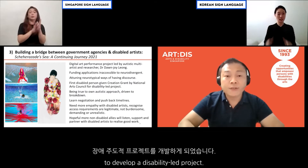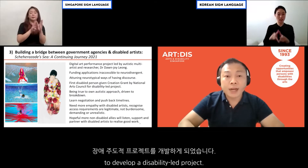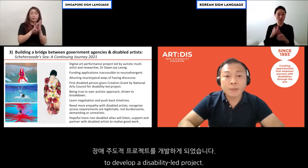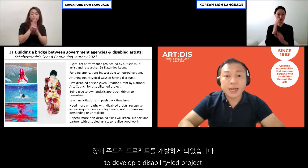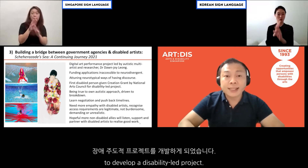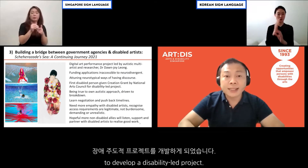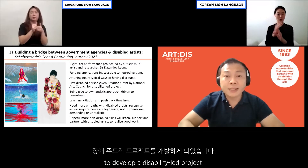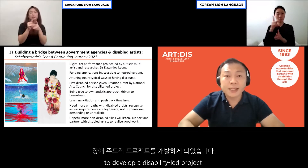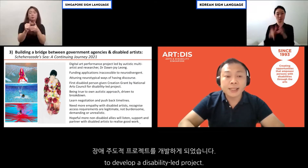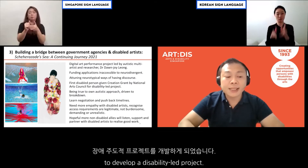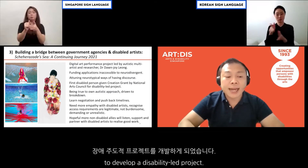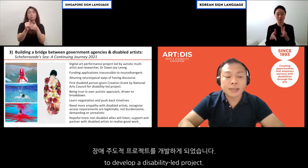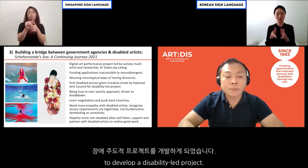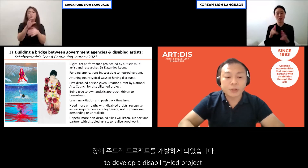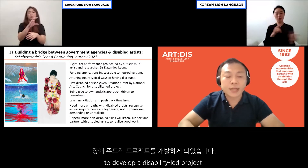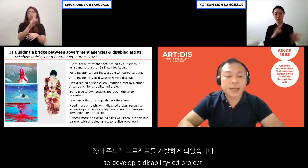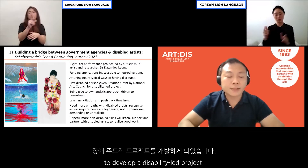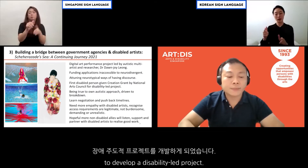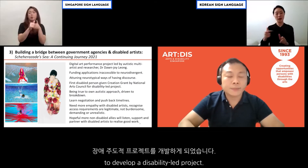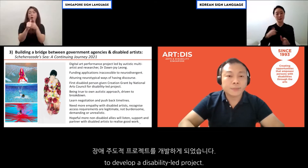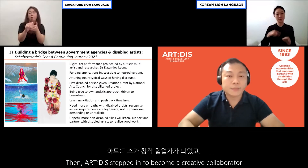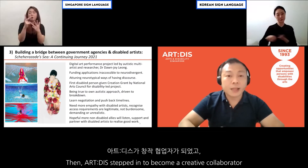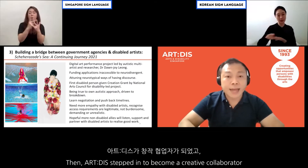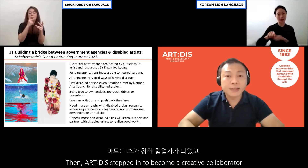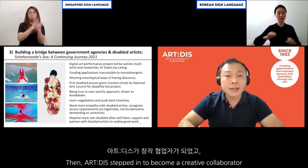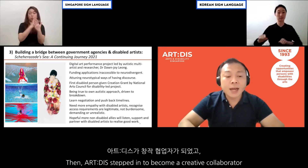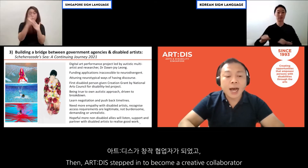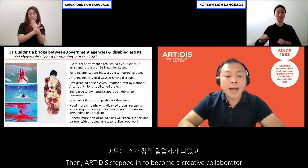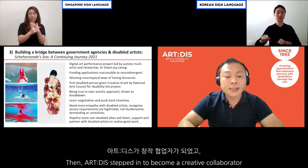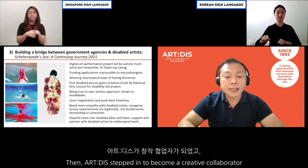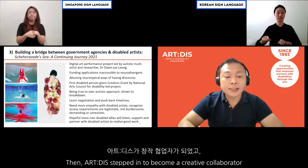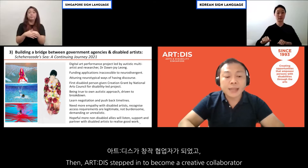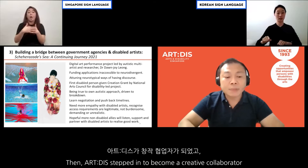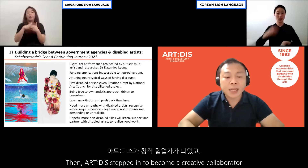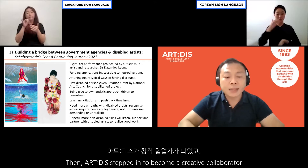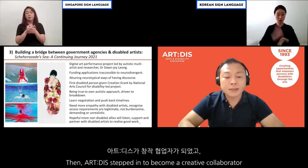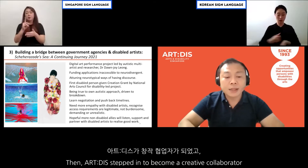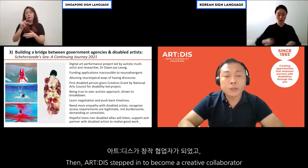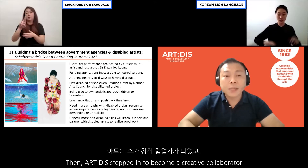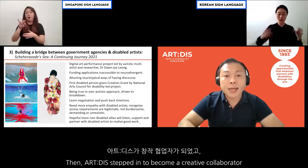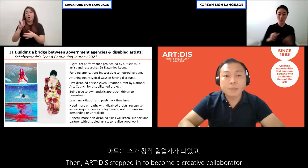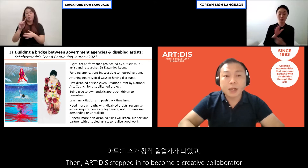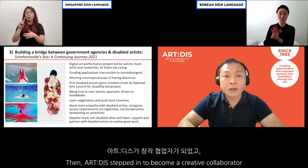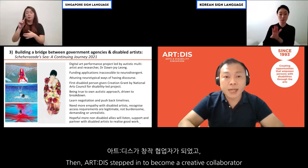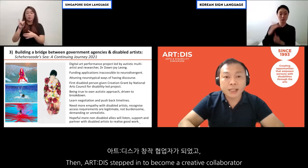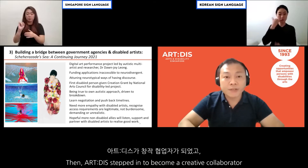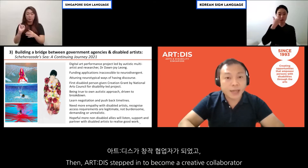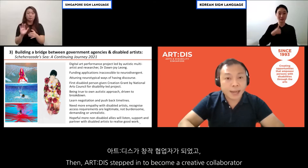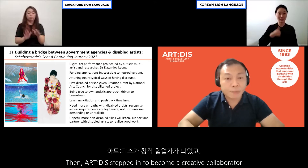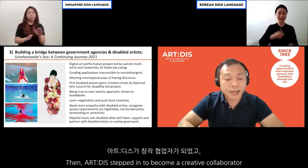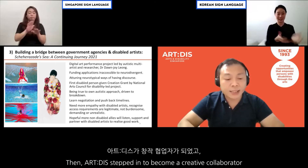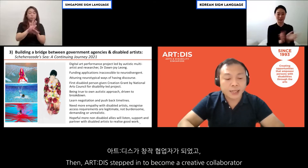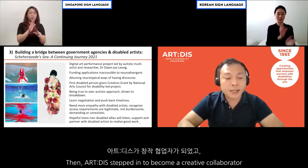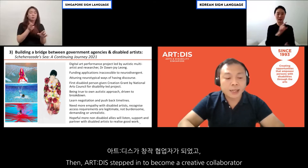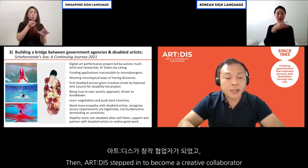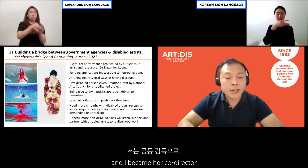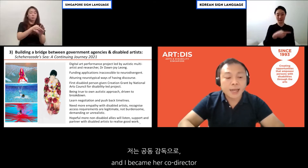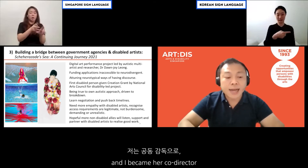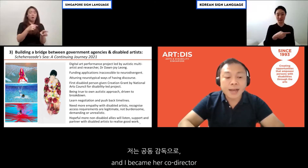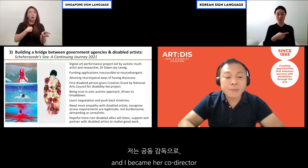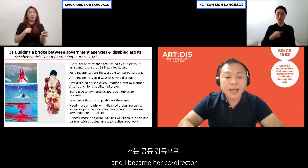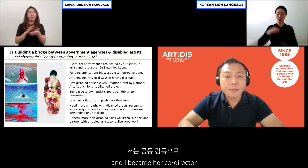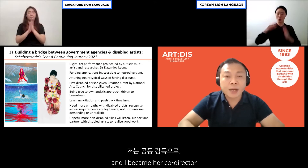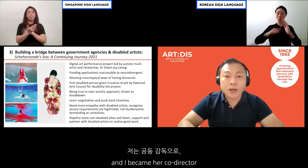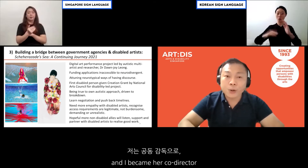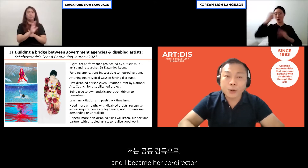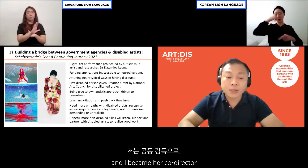to develop a disability-led project. Then, ArtDiz stepped in to become a creative collaborator, and